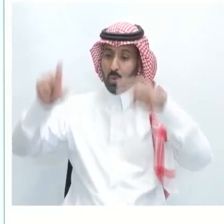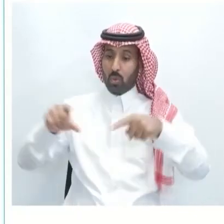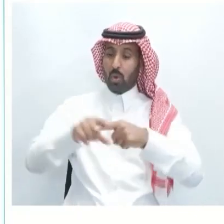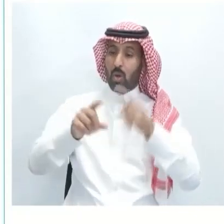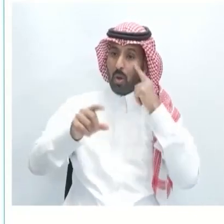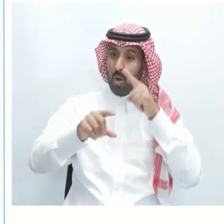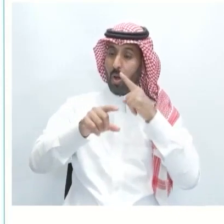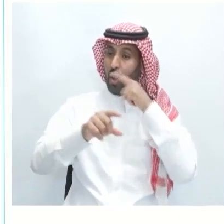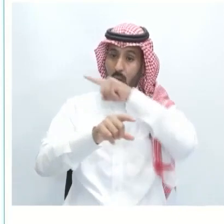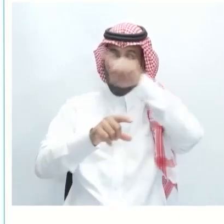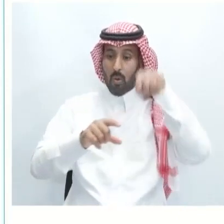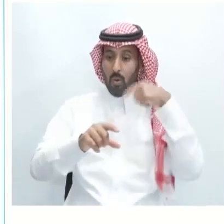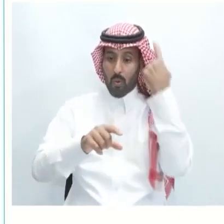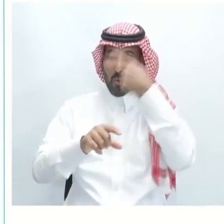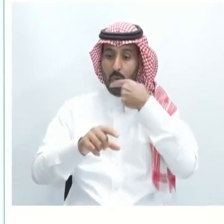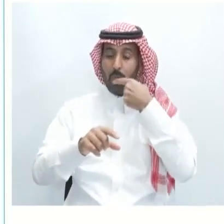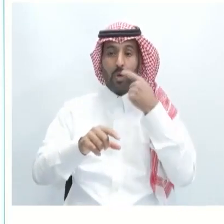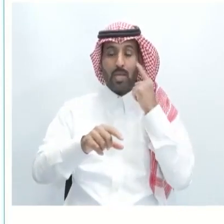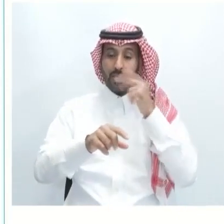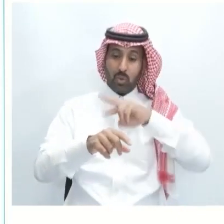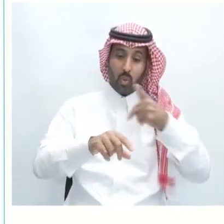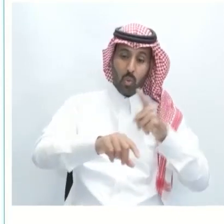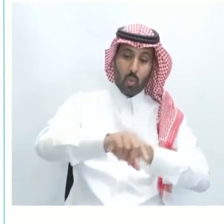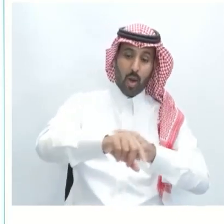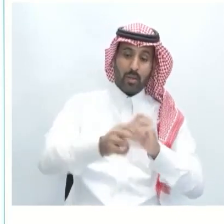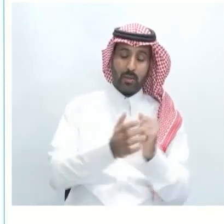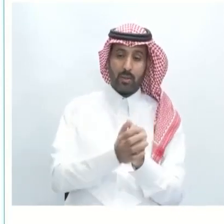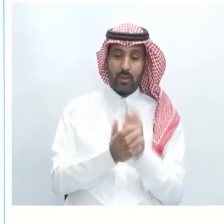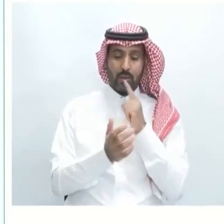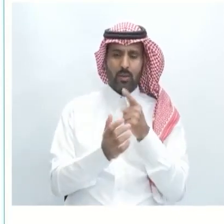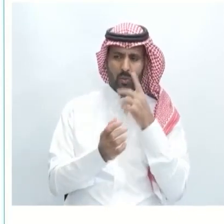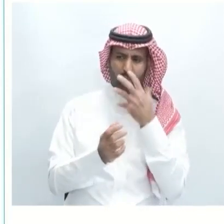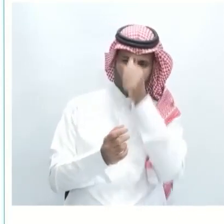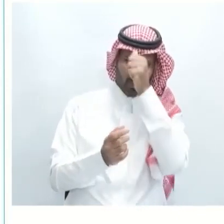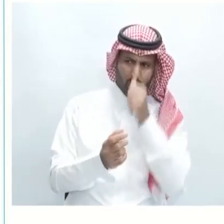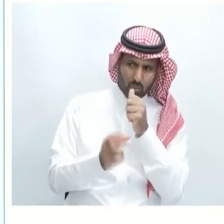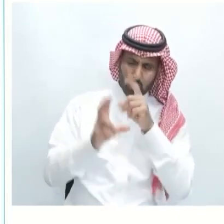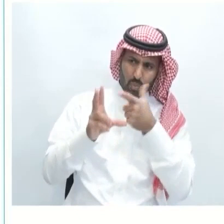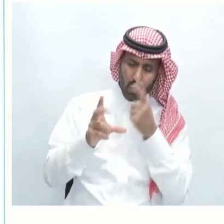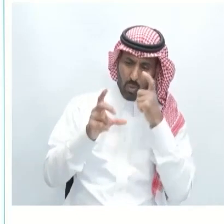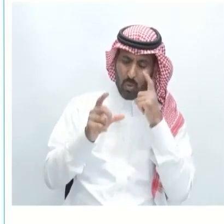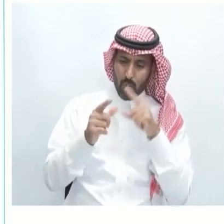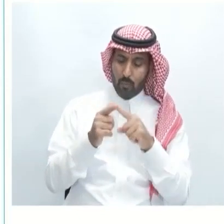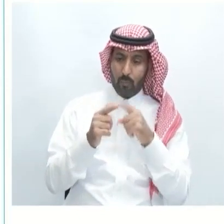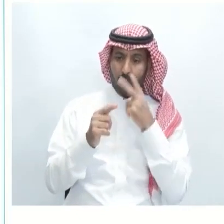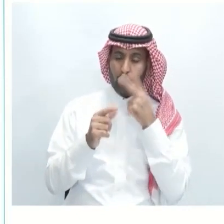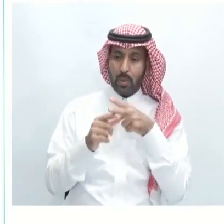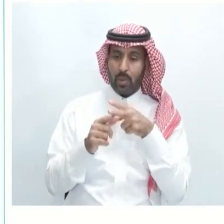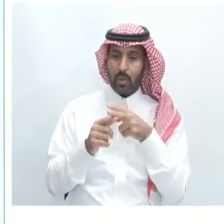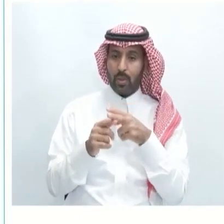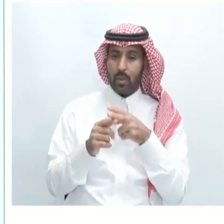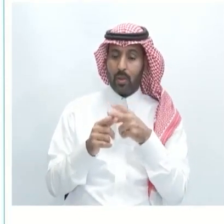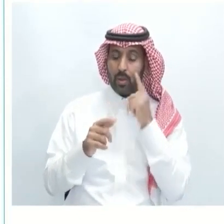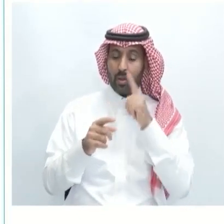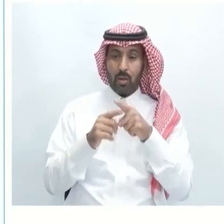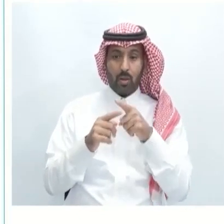metric clock face. Many people fell for the trick. Some even got angry about it. One viewer was particularly